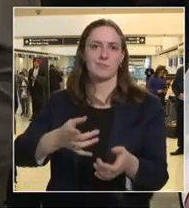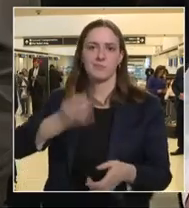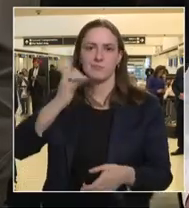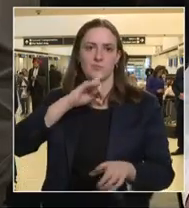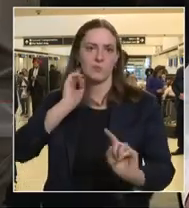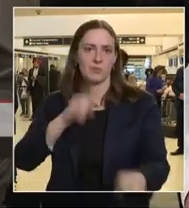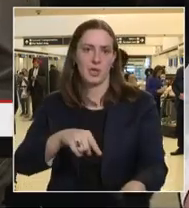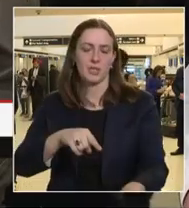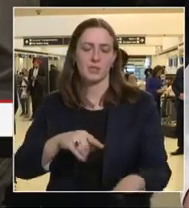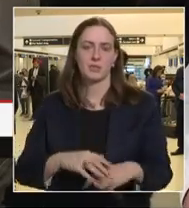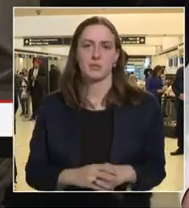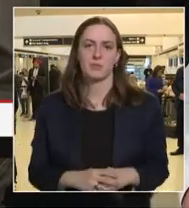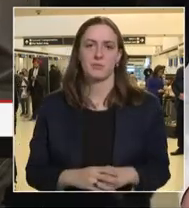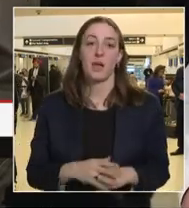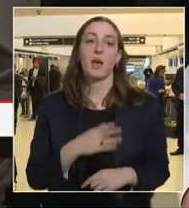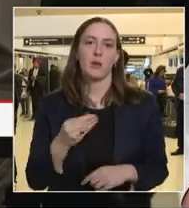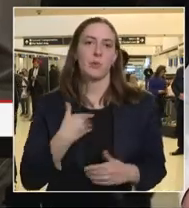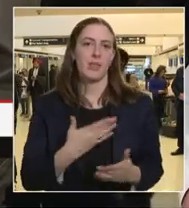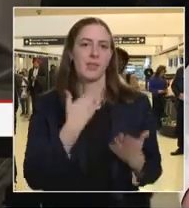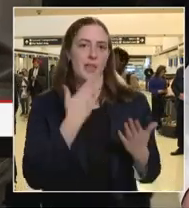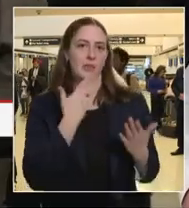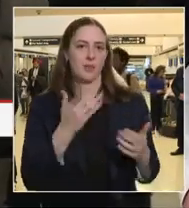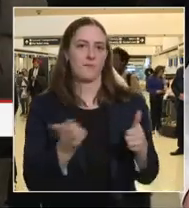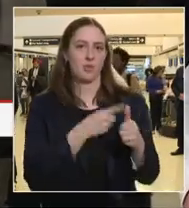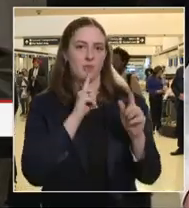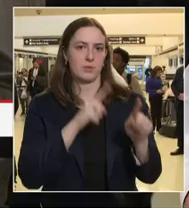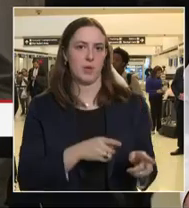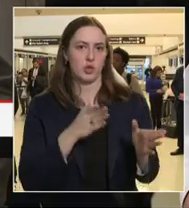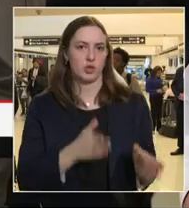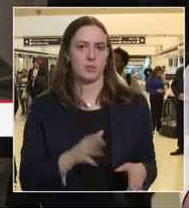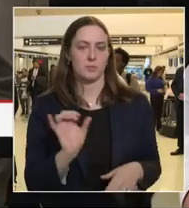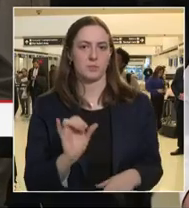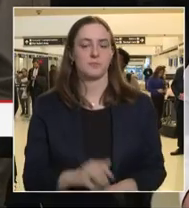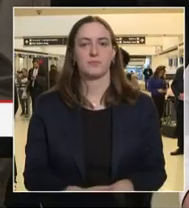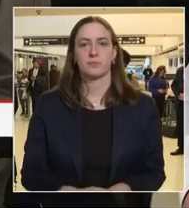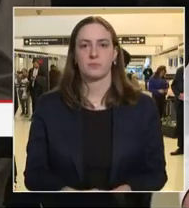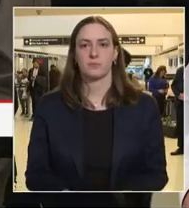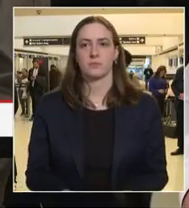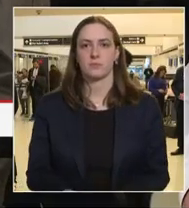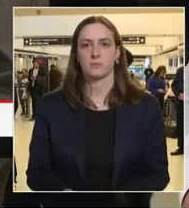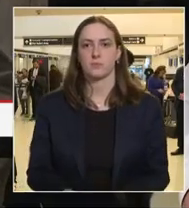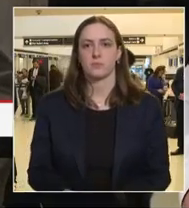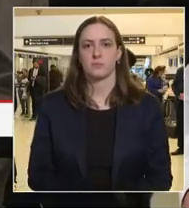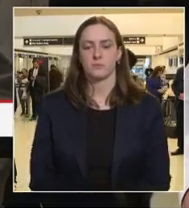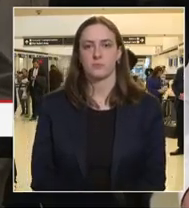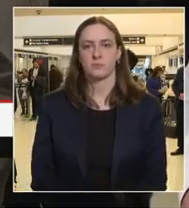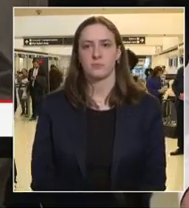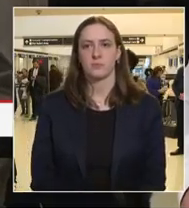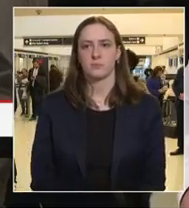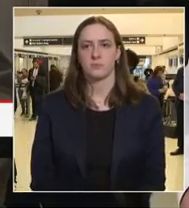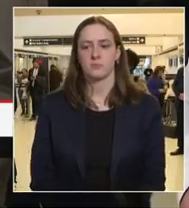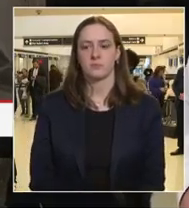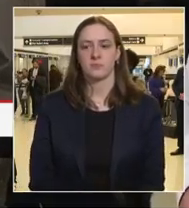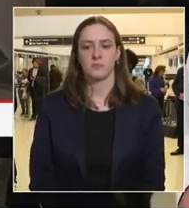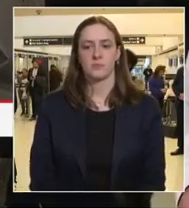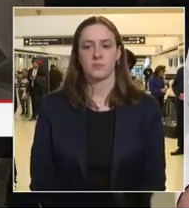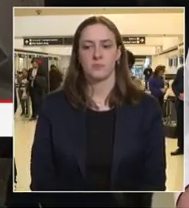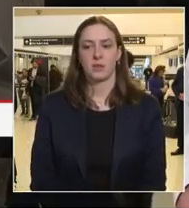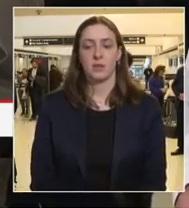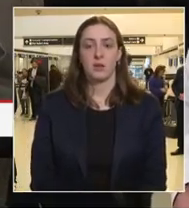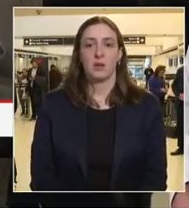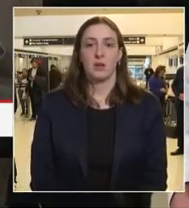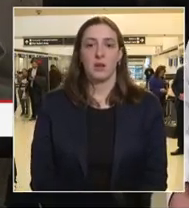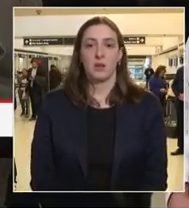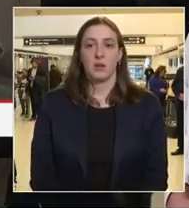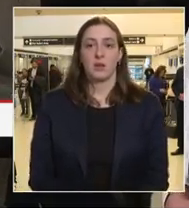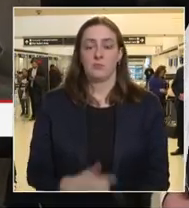again thank all the first responders. On a personal note, I'll just add that literally I now know